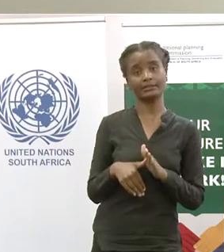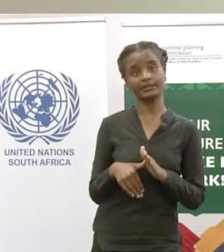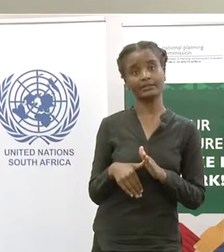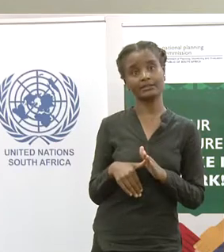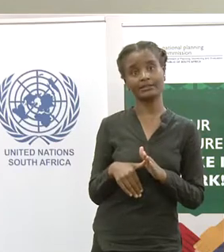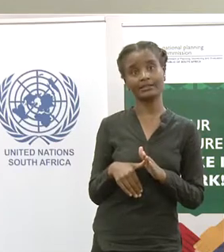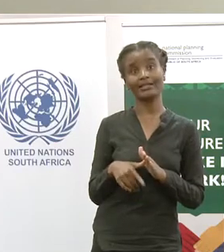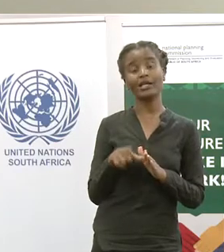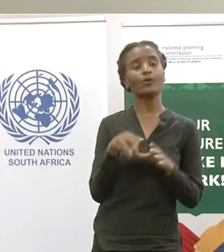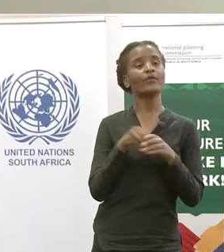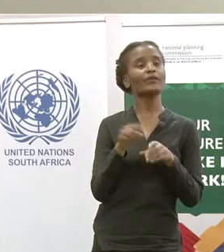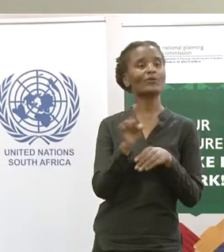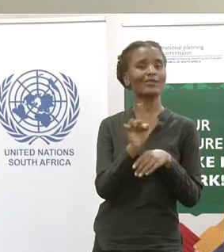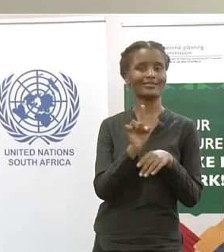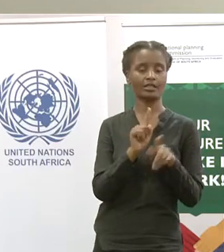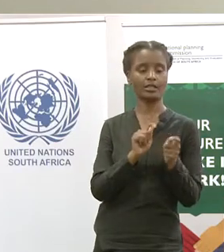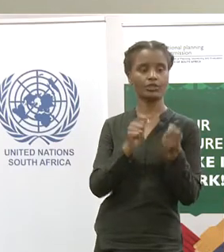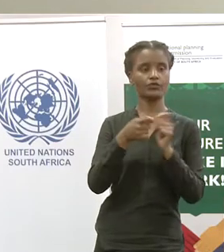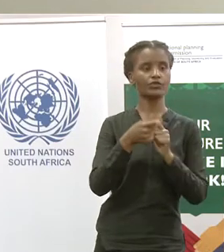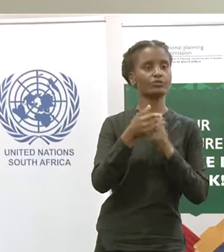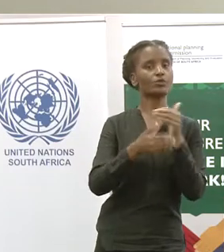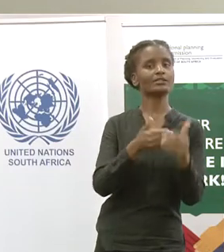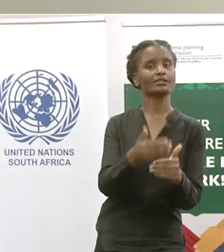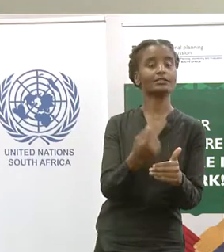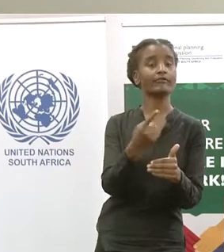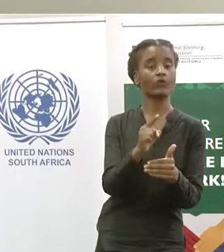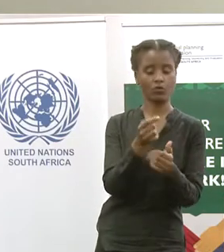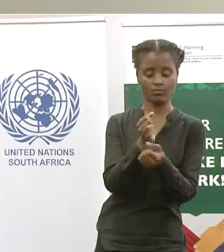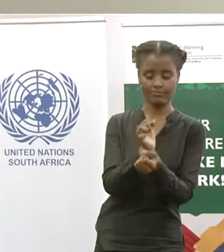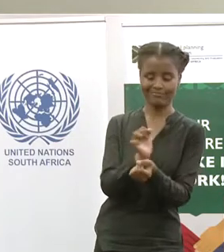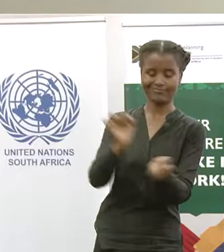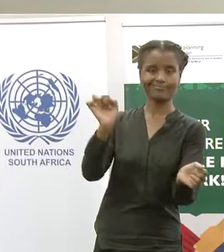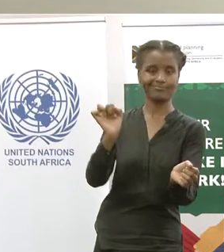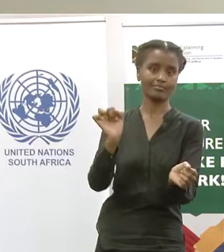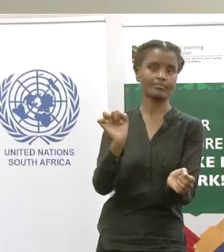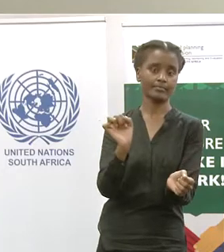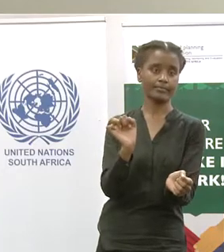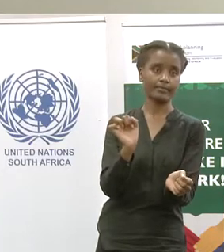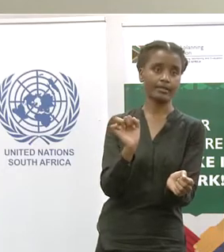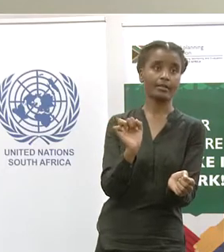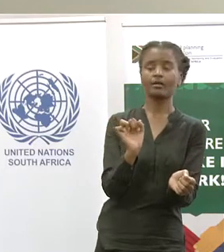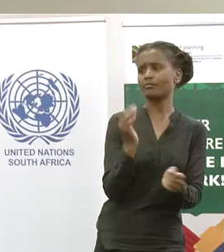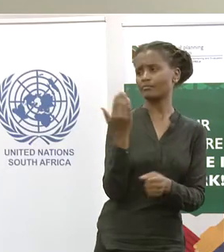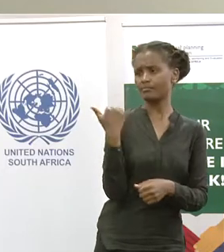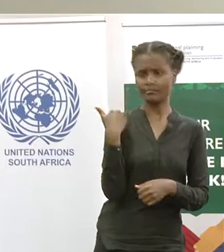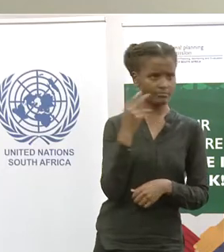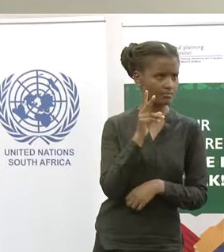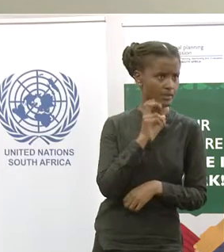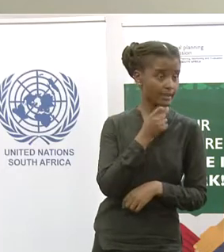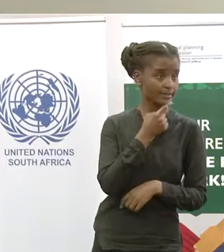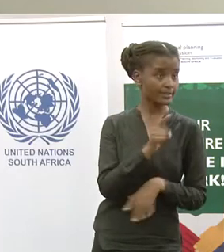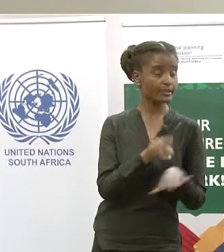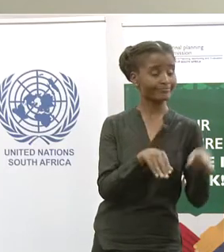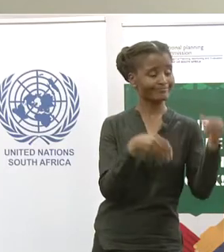change processes as part of dismantling apartheid. As you heard earlier on, that the Charter